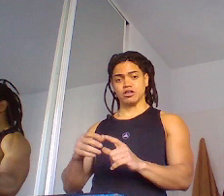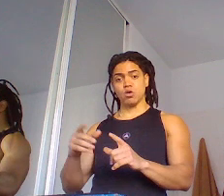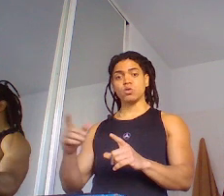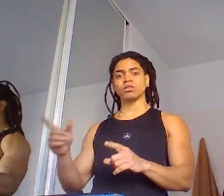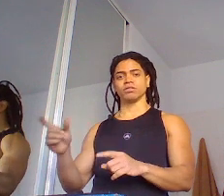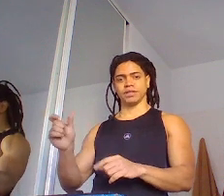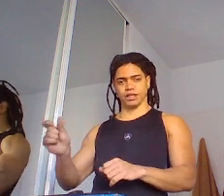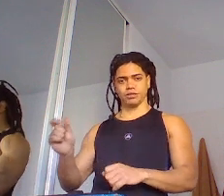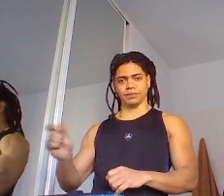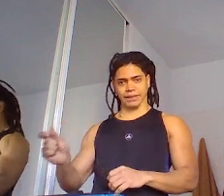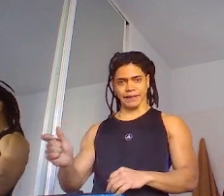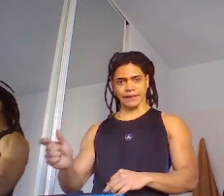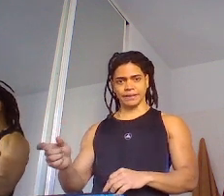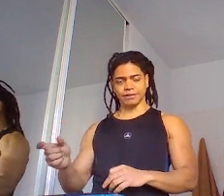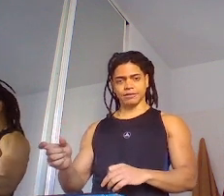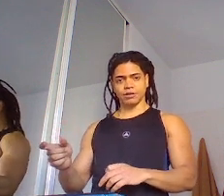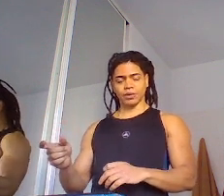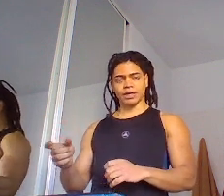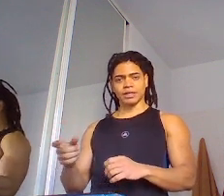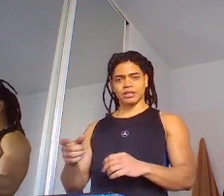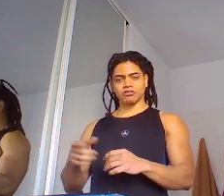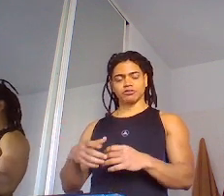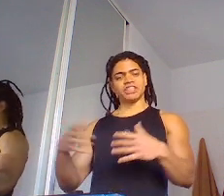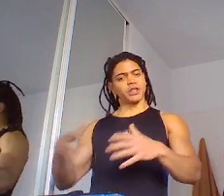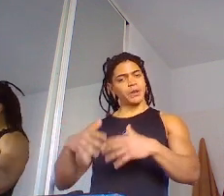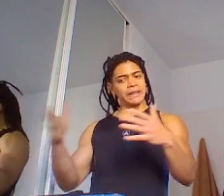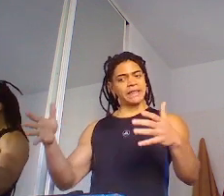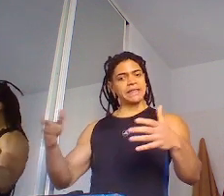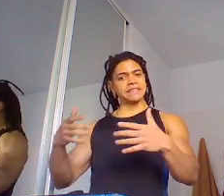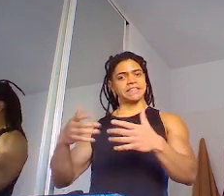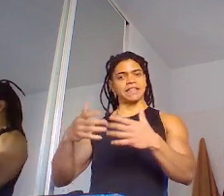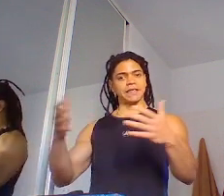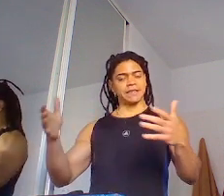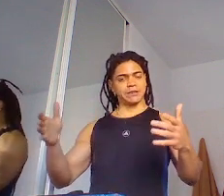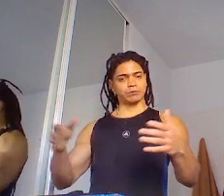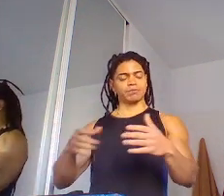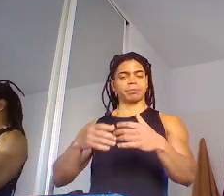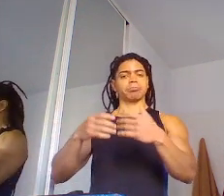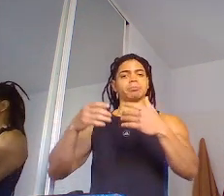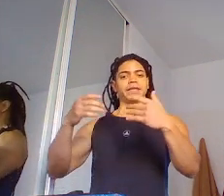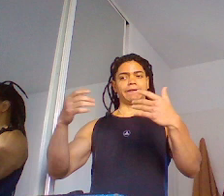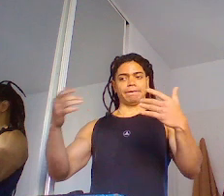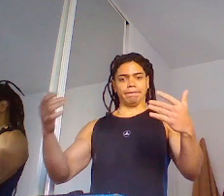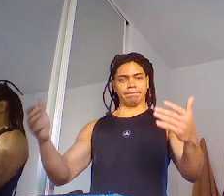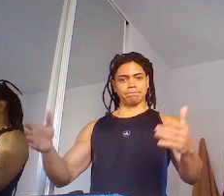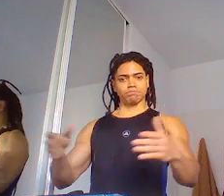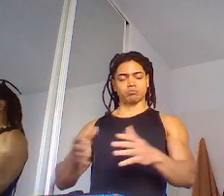or the owner of the company, right? So generally this is less